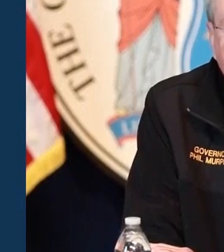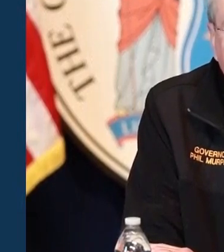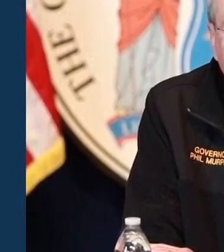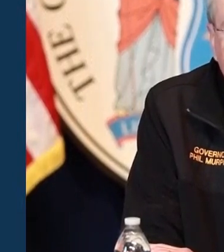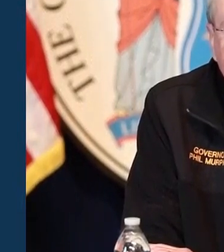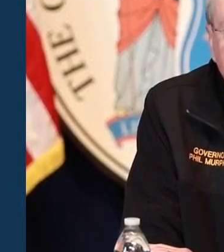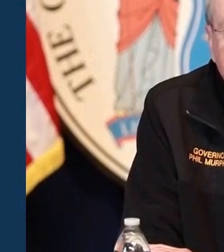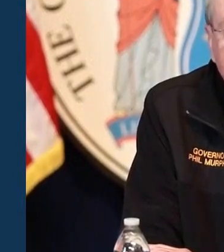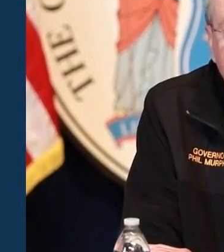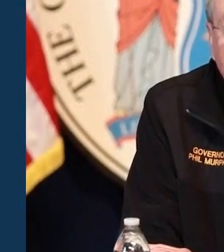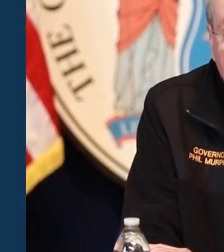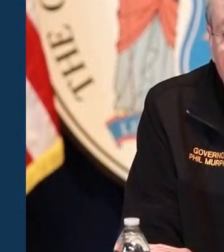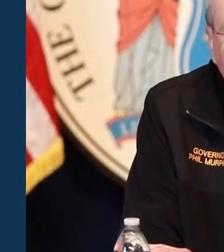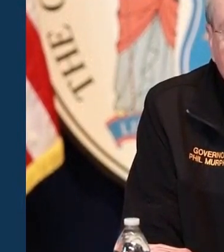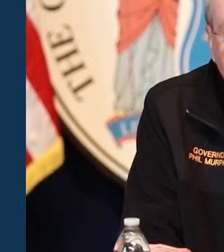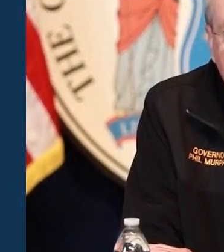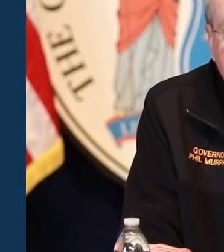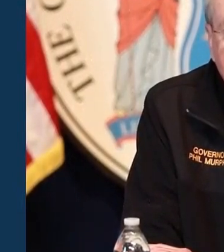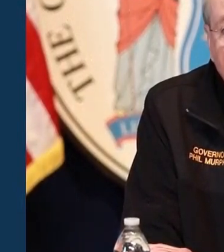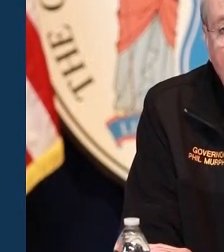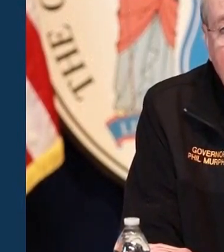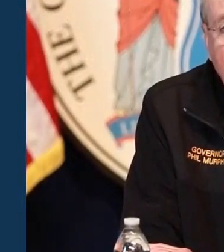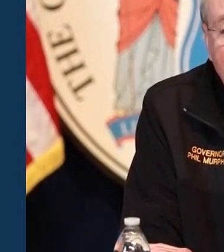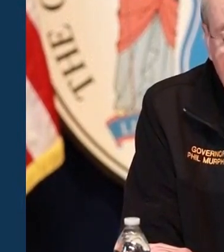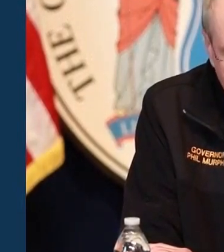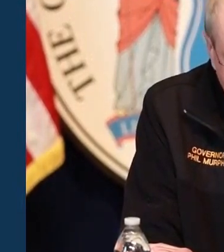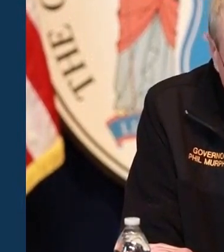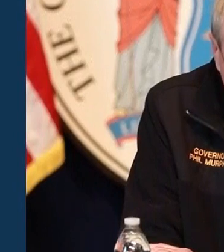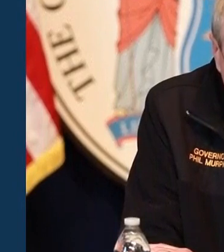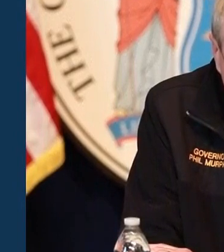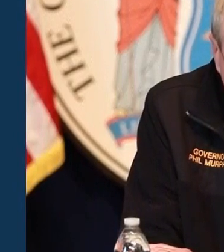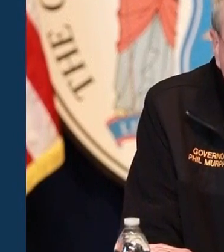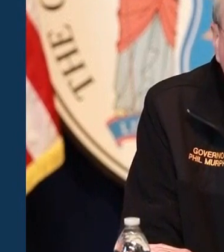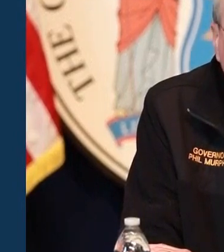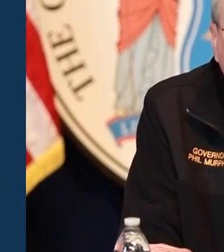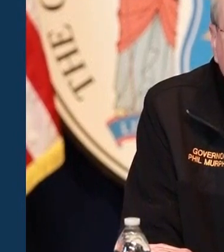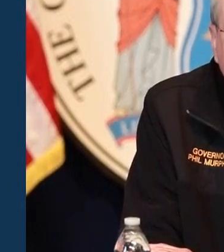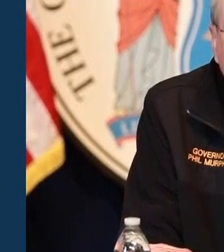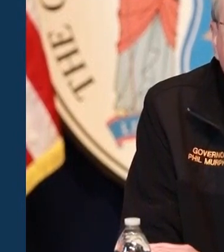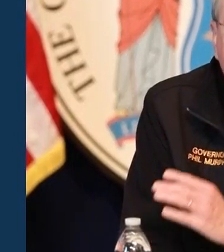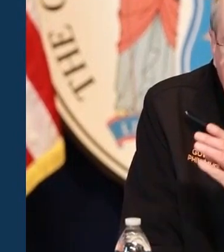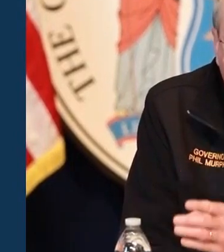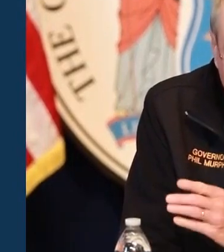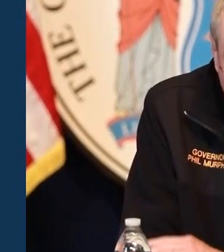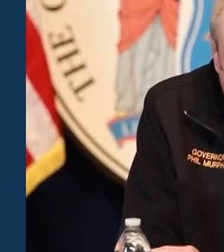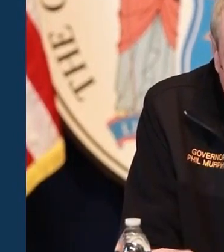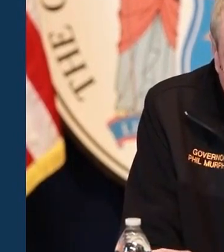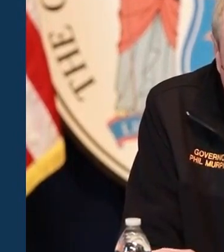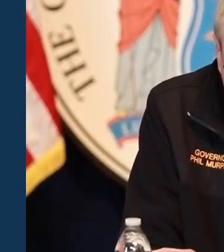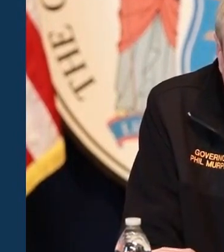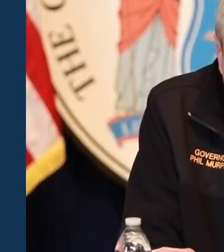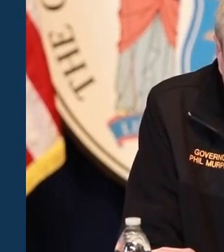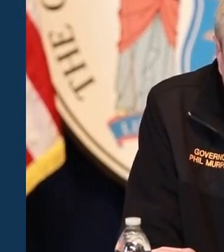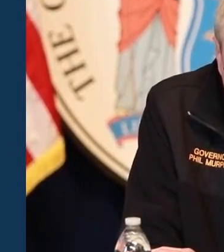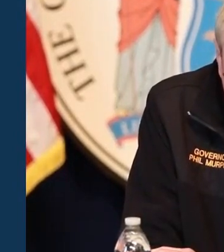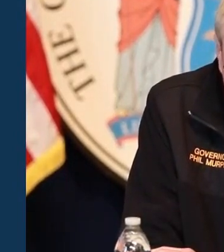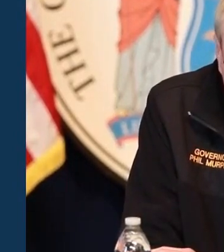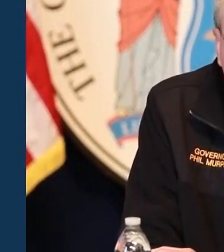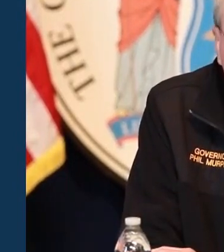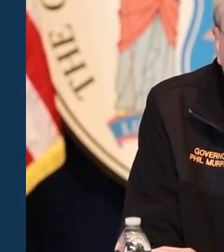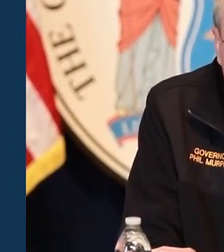compared to what they're going through, both the folks who have left us as well as their family and friends. And we have to remember them.